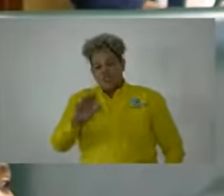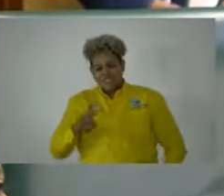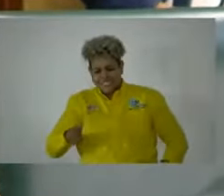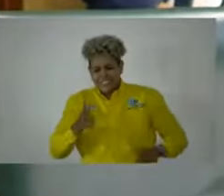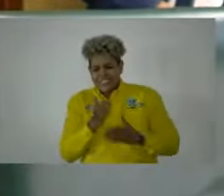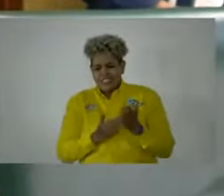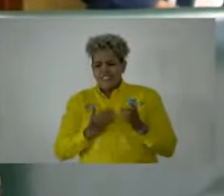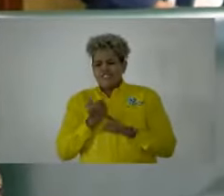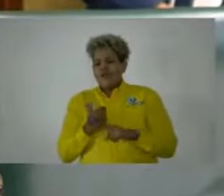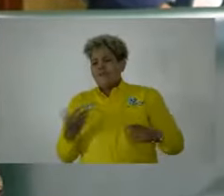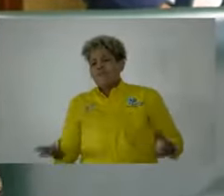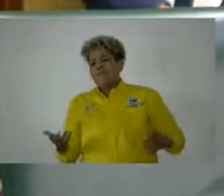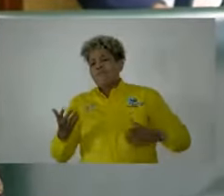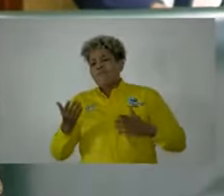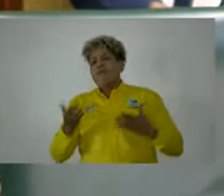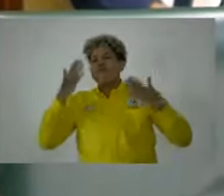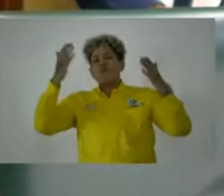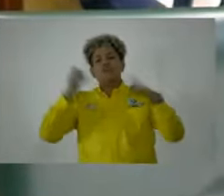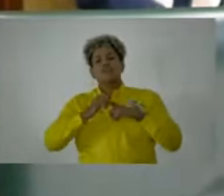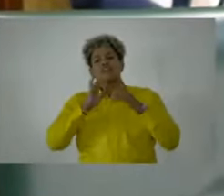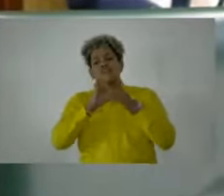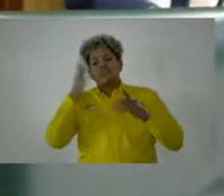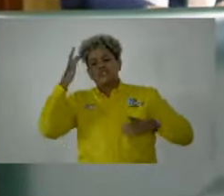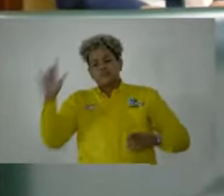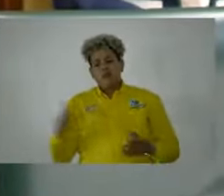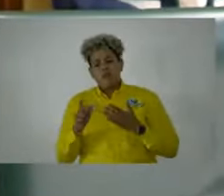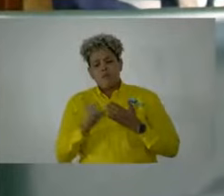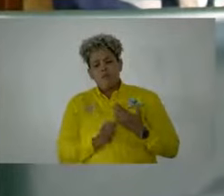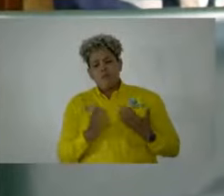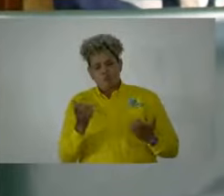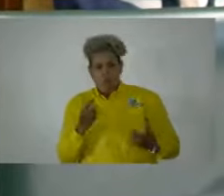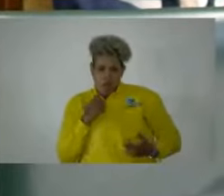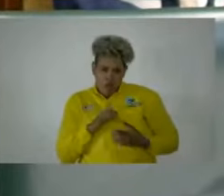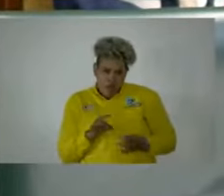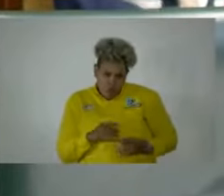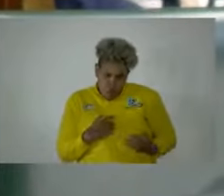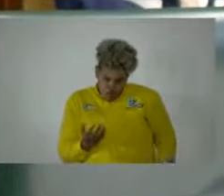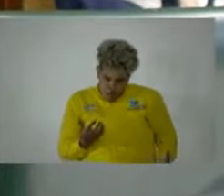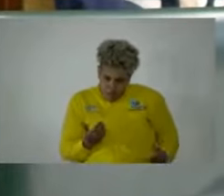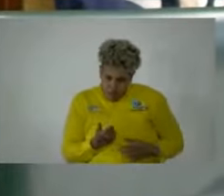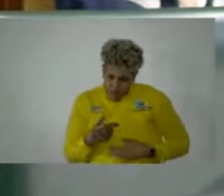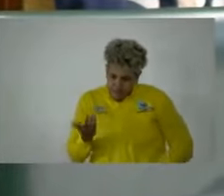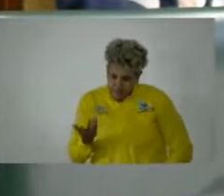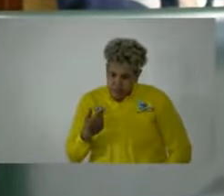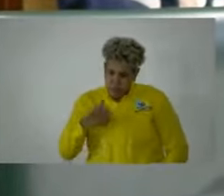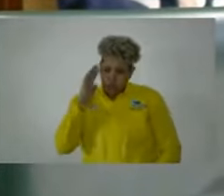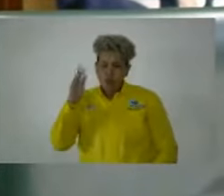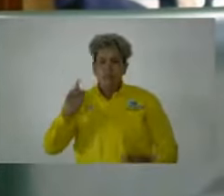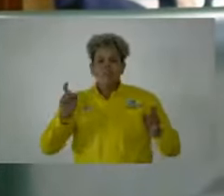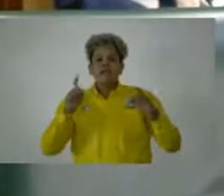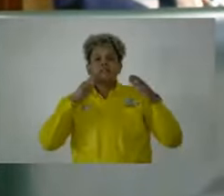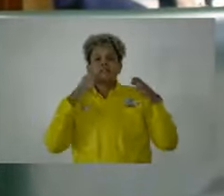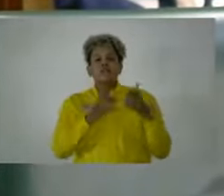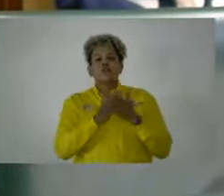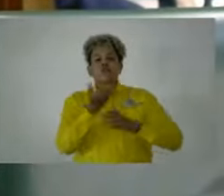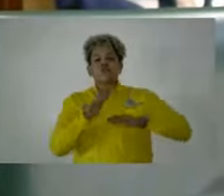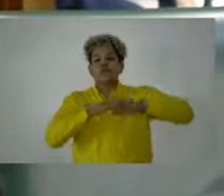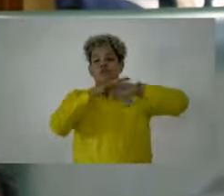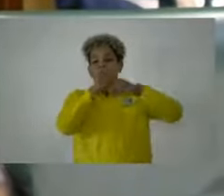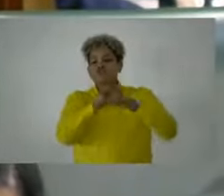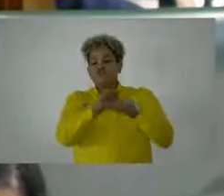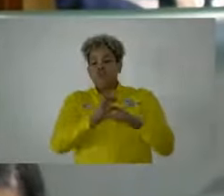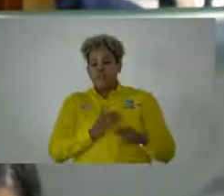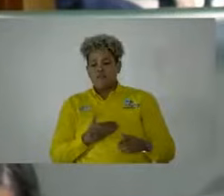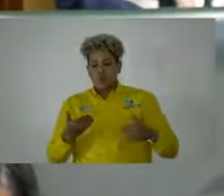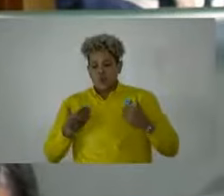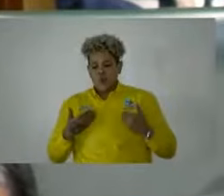There are some proposals under the SMART program that I want to mention. We will manage the sector through increased training of our